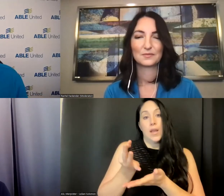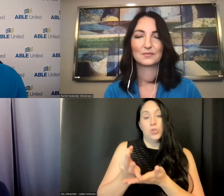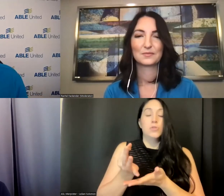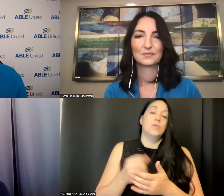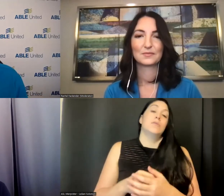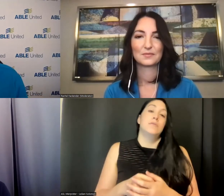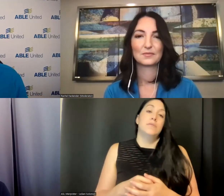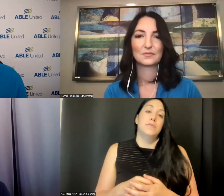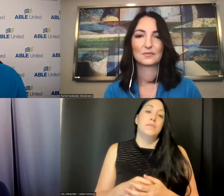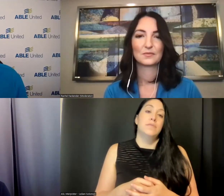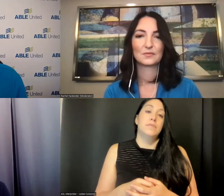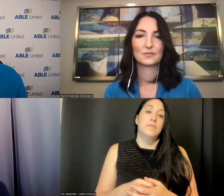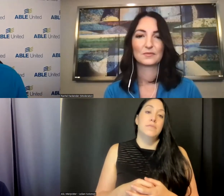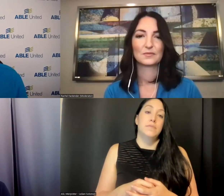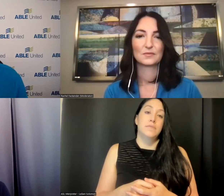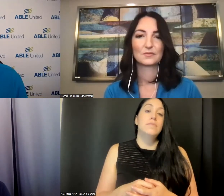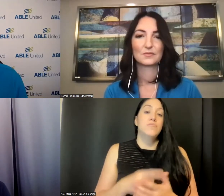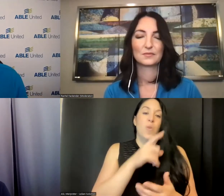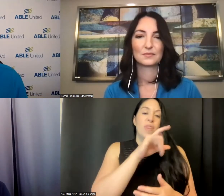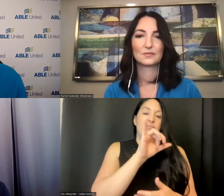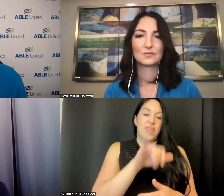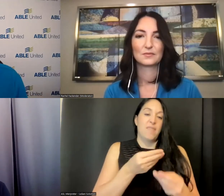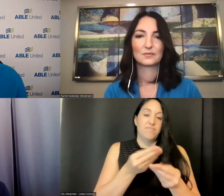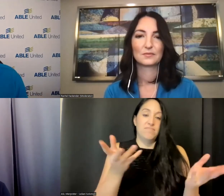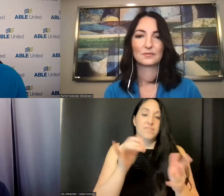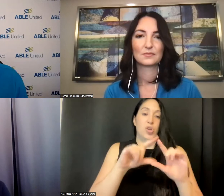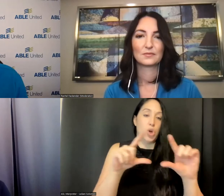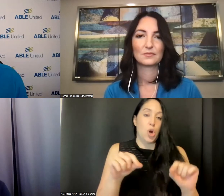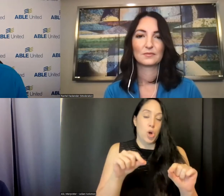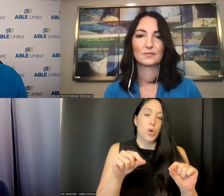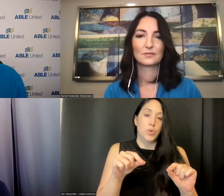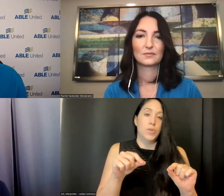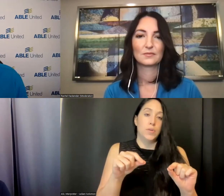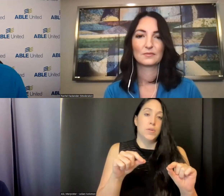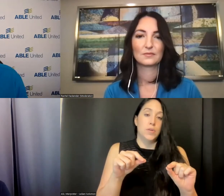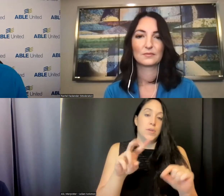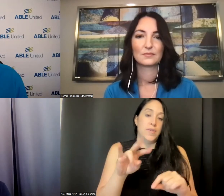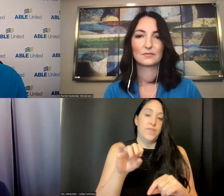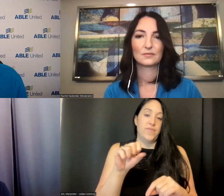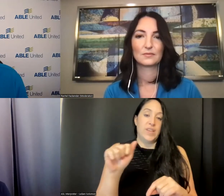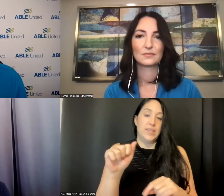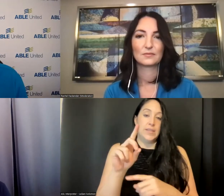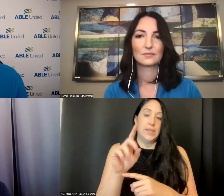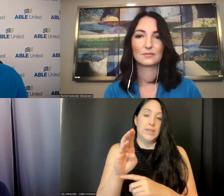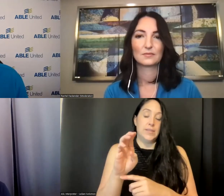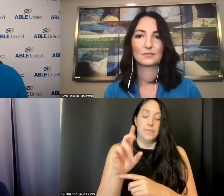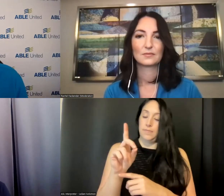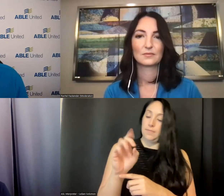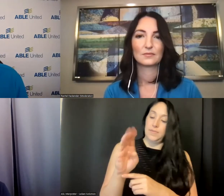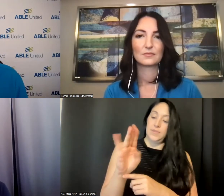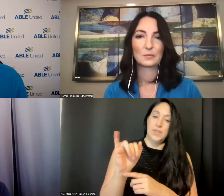gives access to individuals for that card. It can be used anywhere ABLE Visa debit cards are used. And it provides